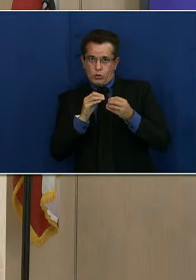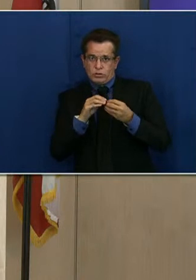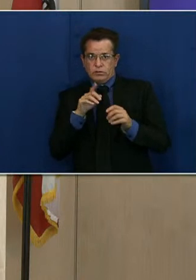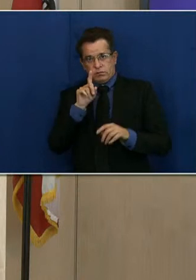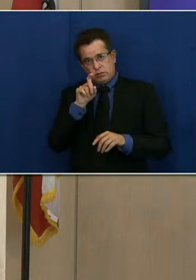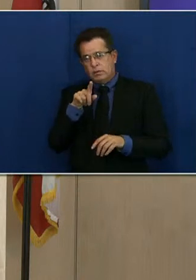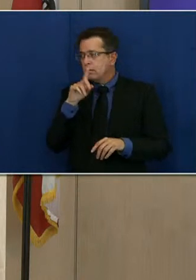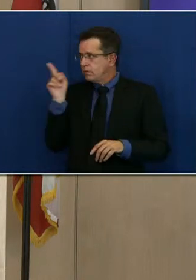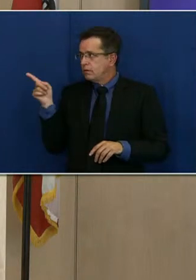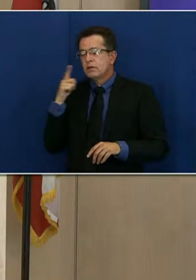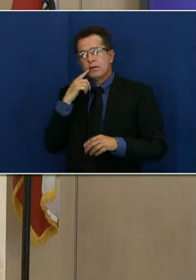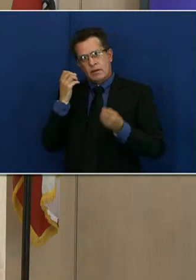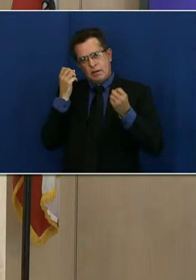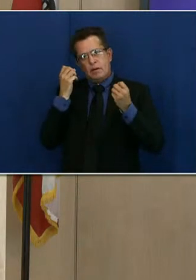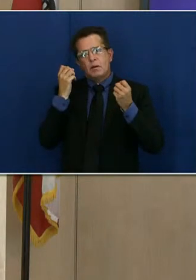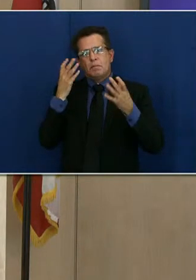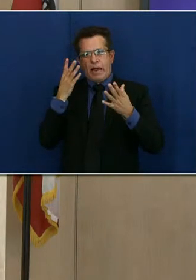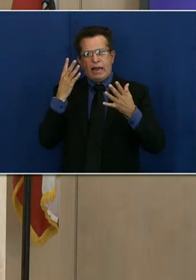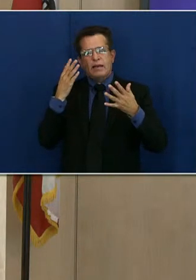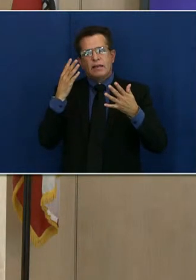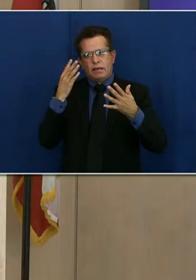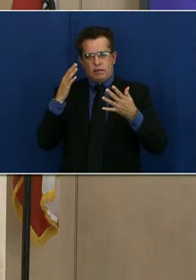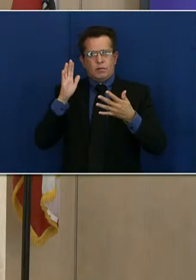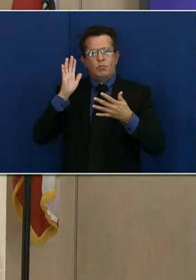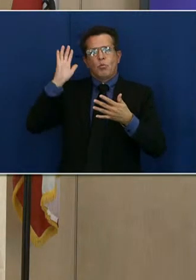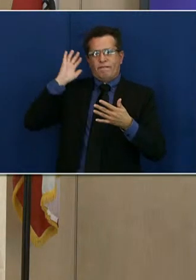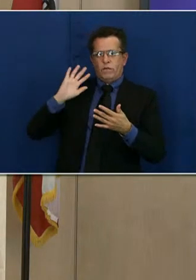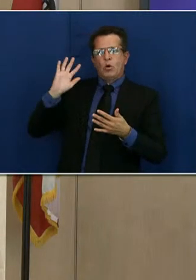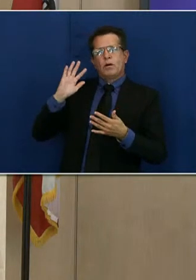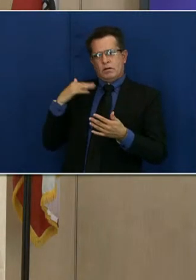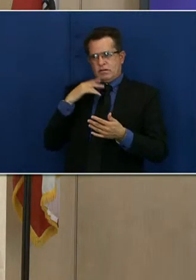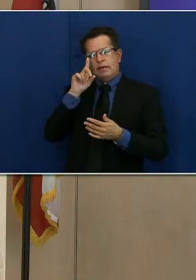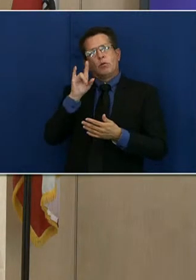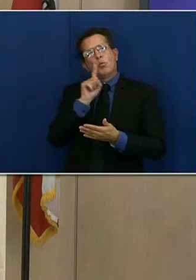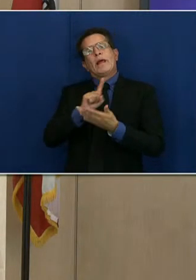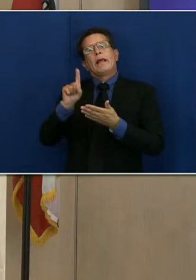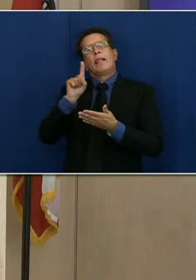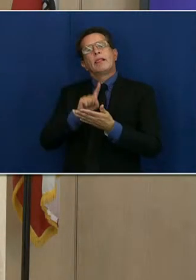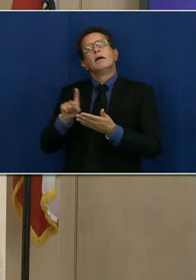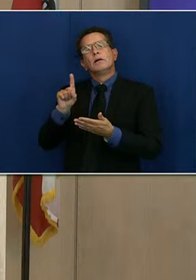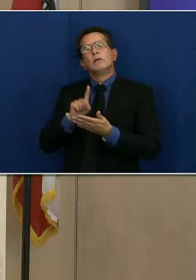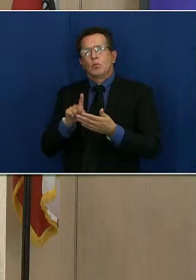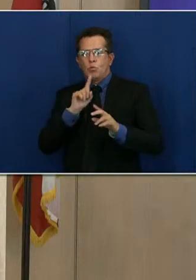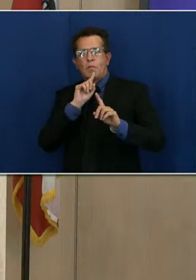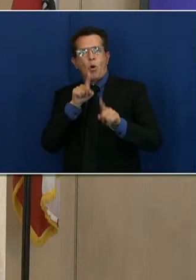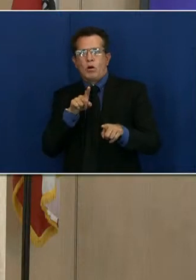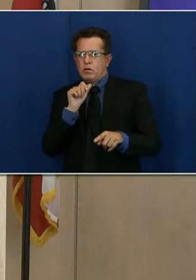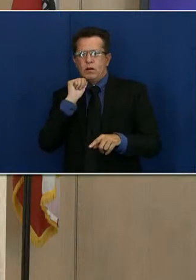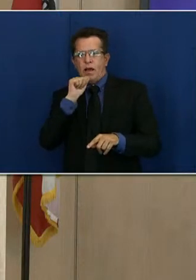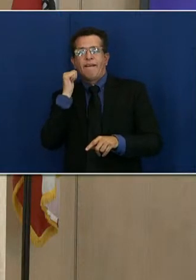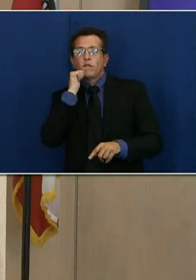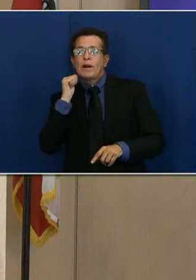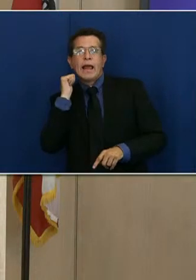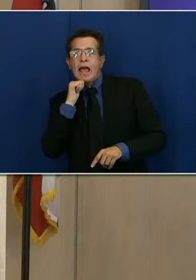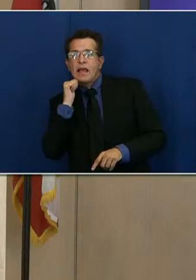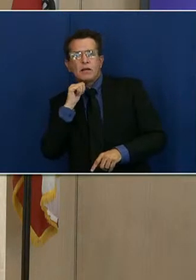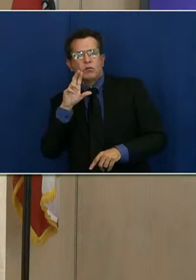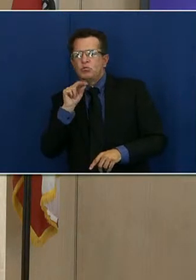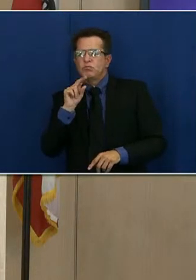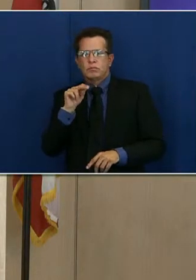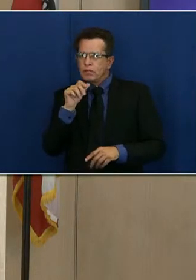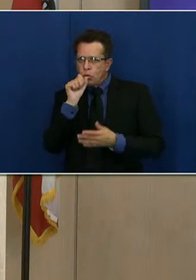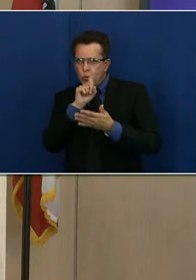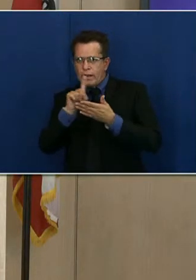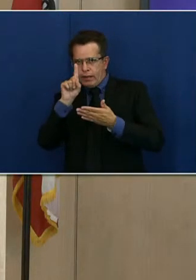in many outbreaks and situations previously, we've done weekly reports. There is no one practice there,